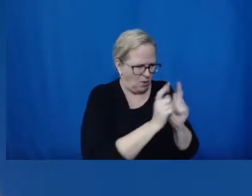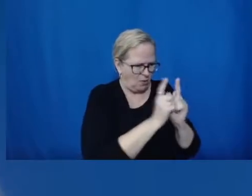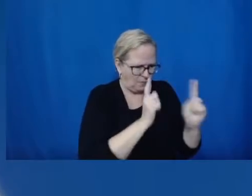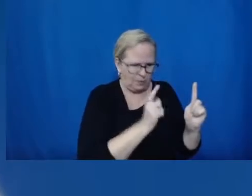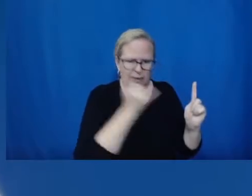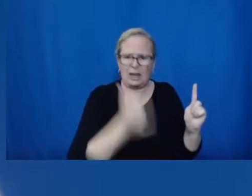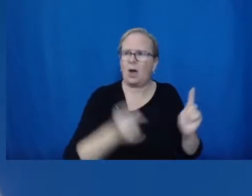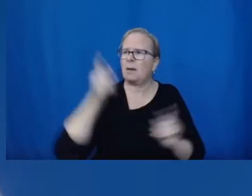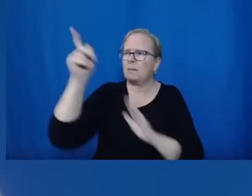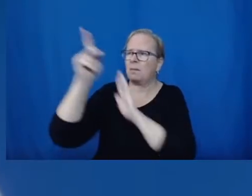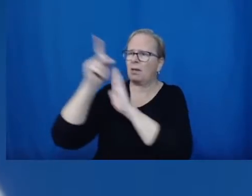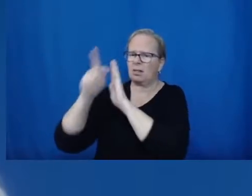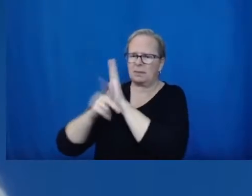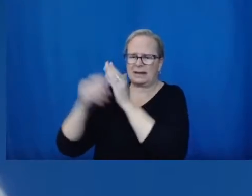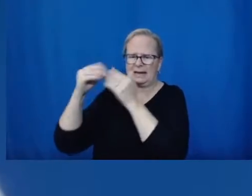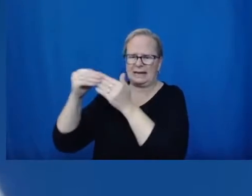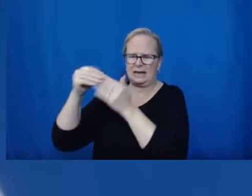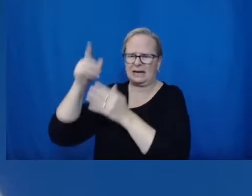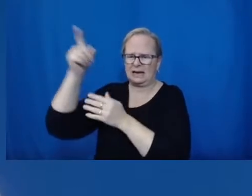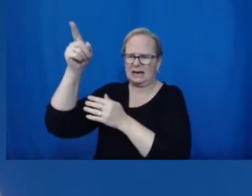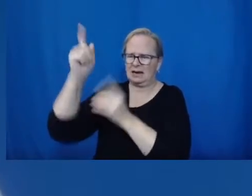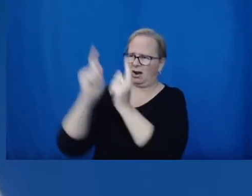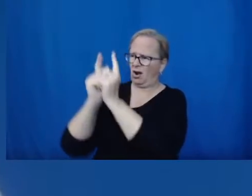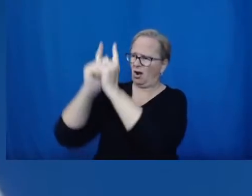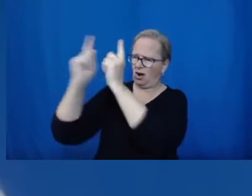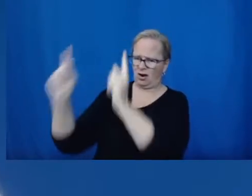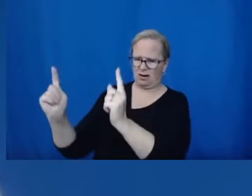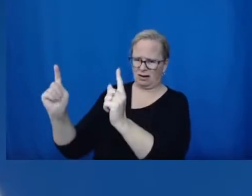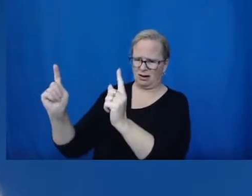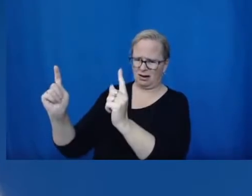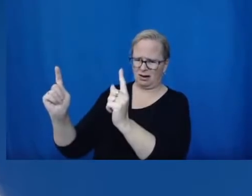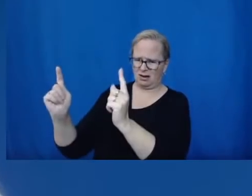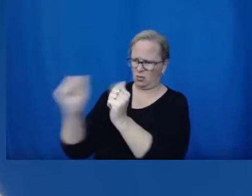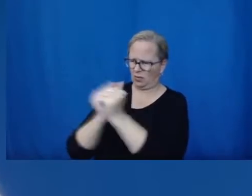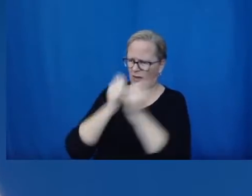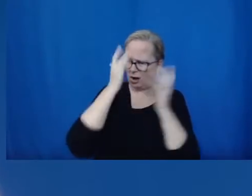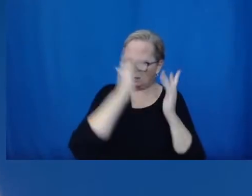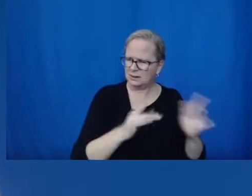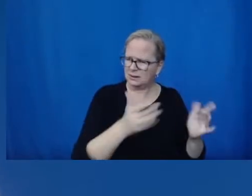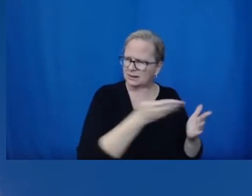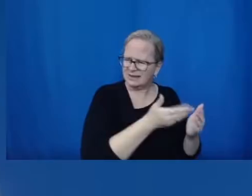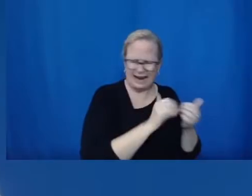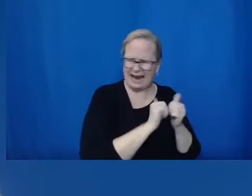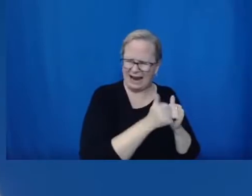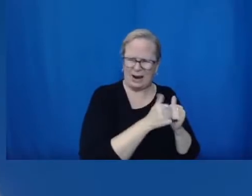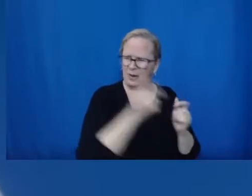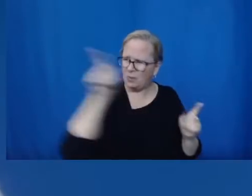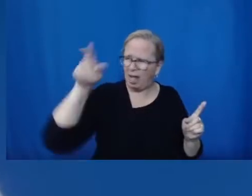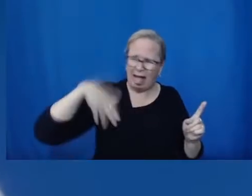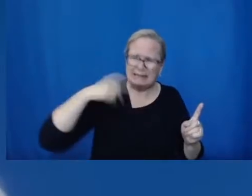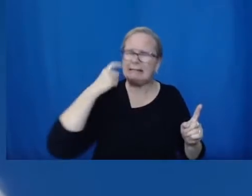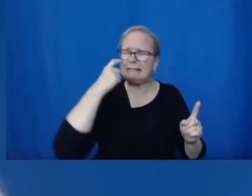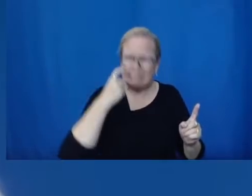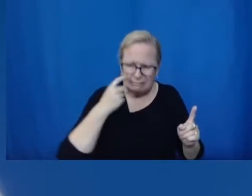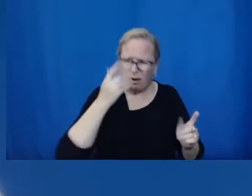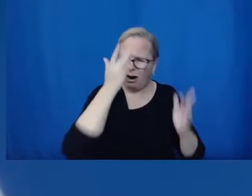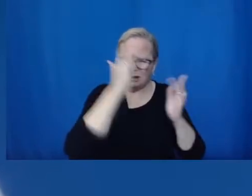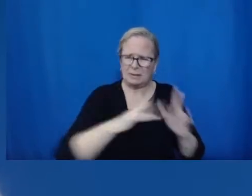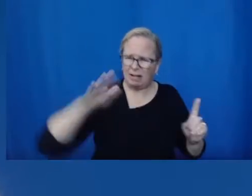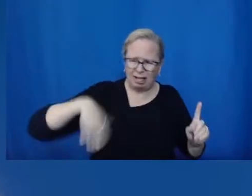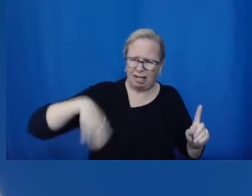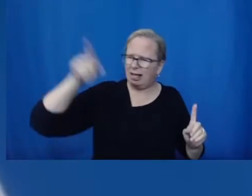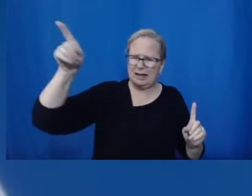when policy leaders maintain distance from the hospitals where policy is implemented, an adaptive